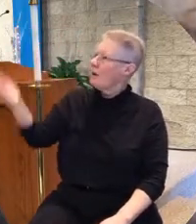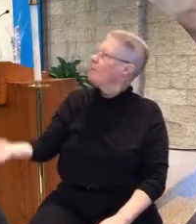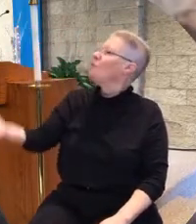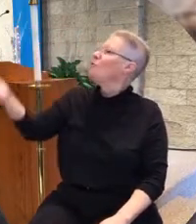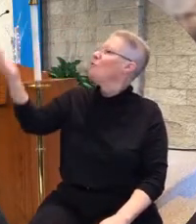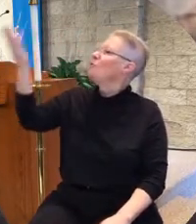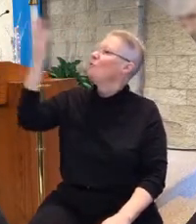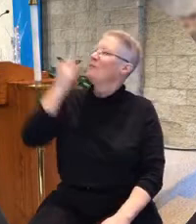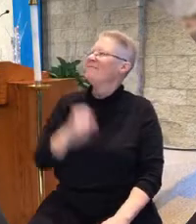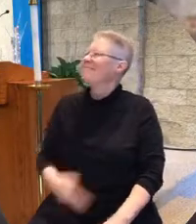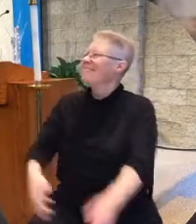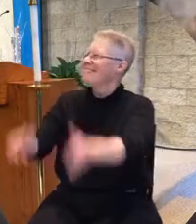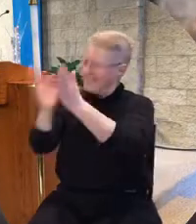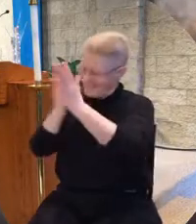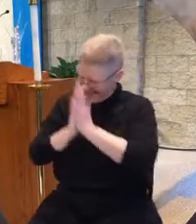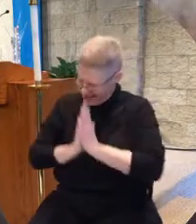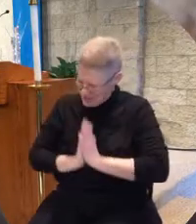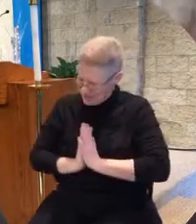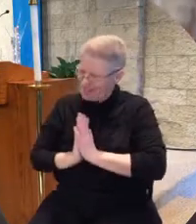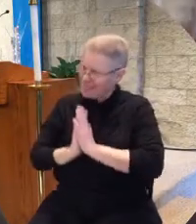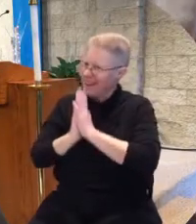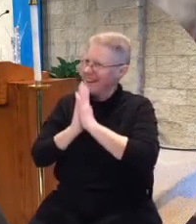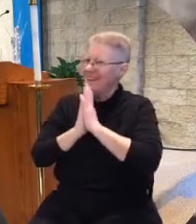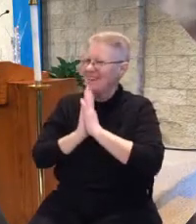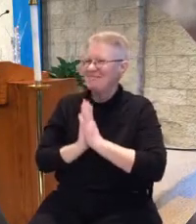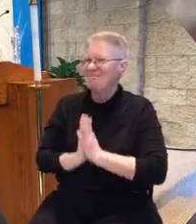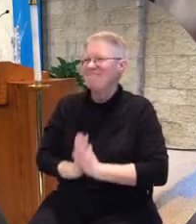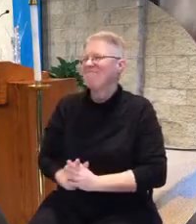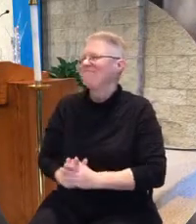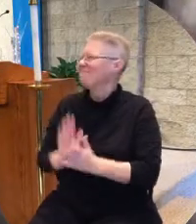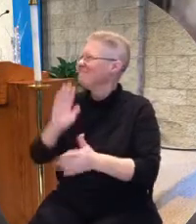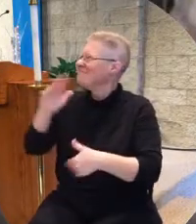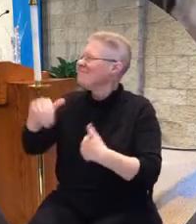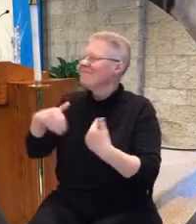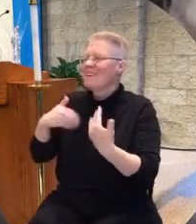God in you. Namaste.